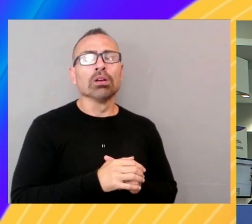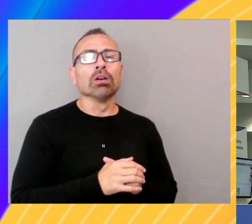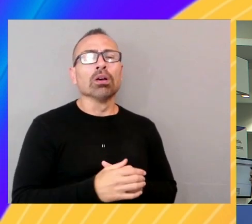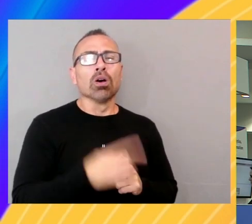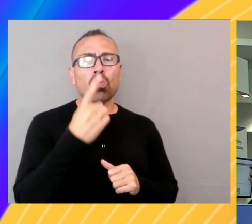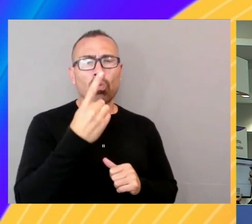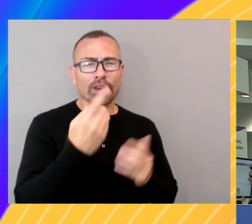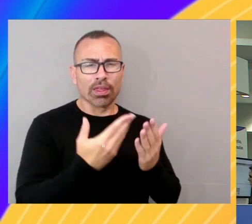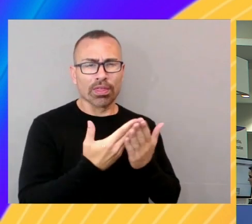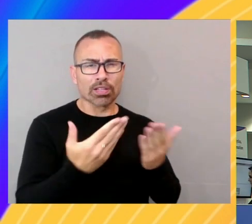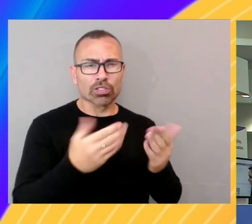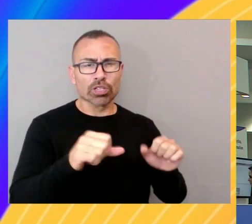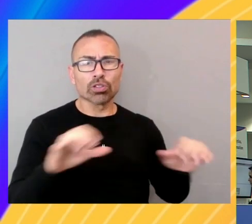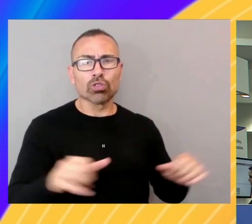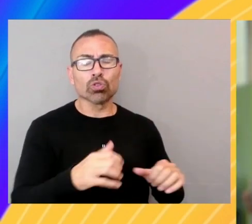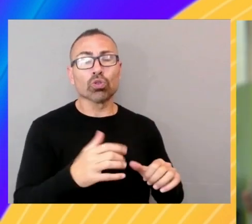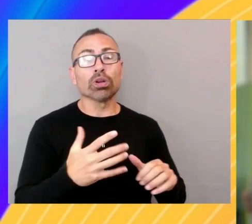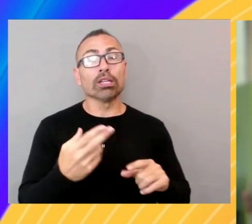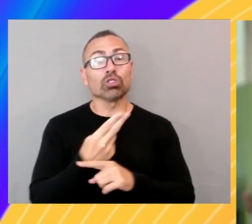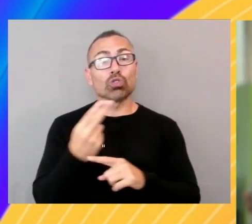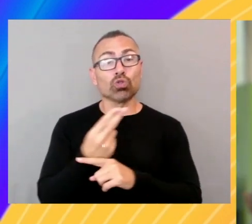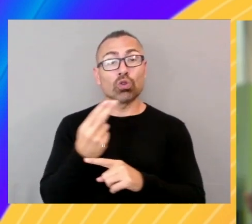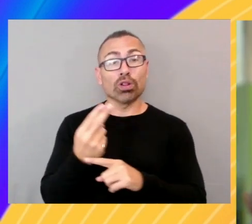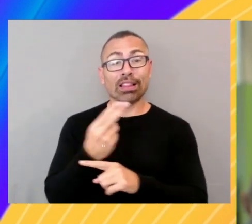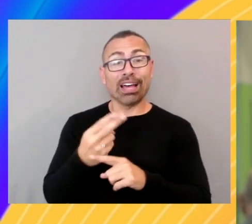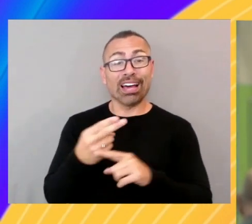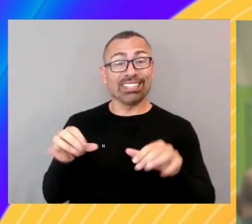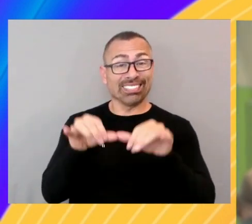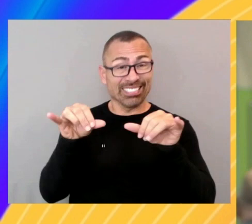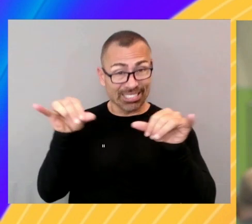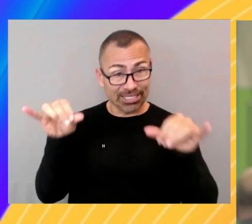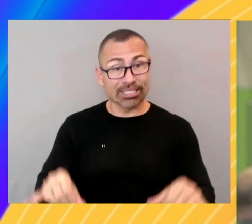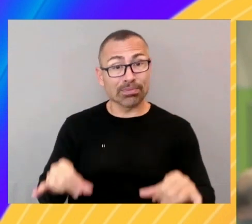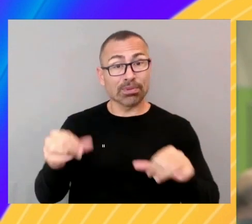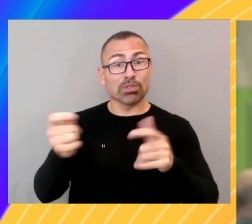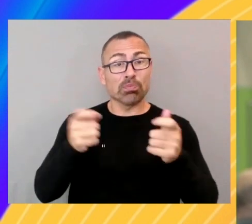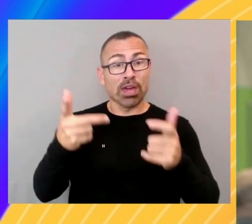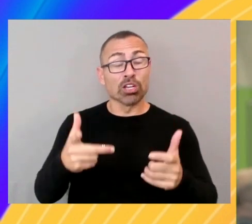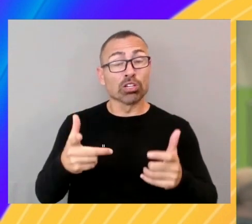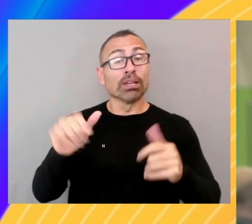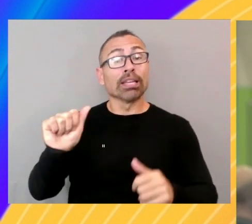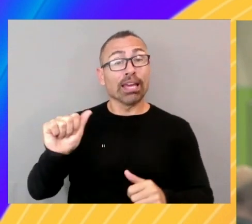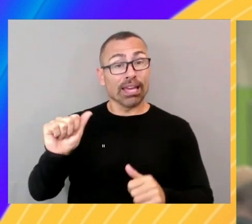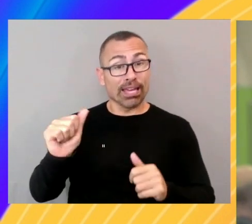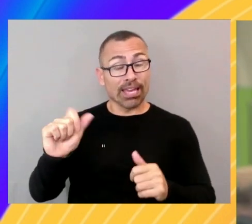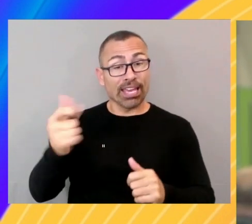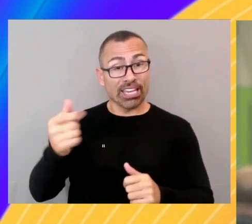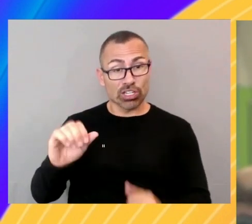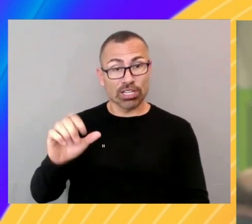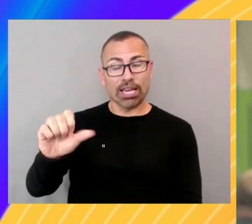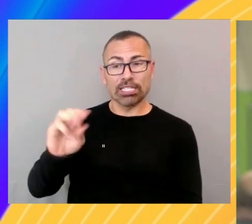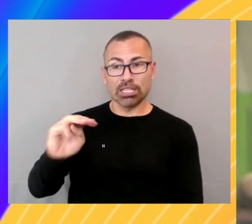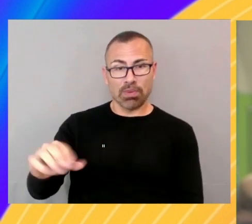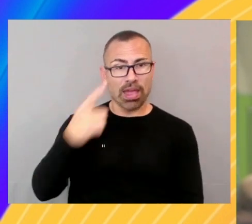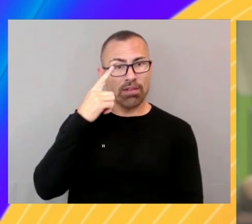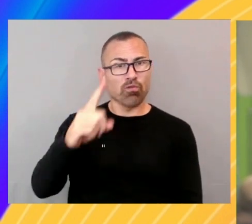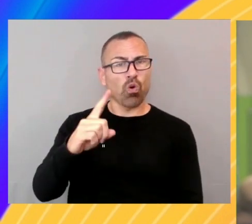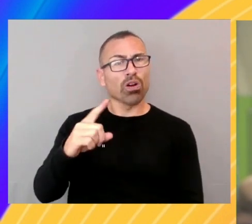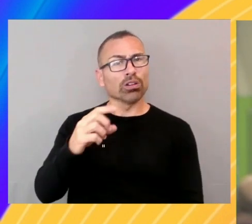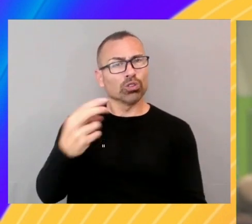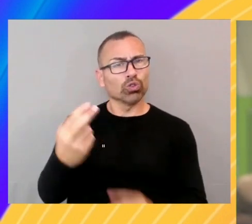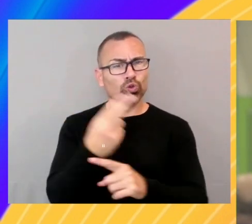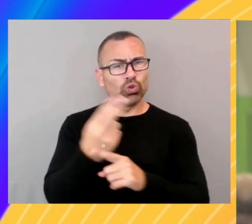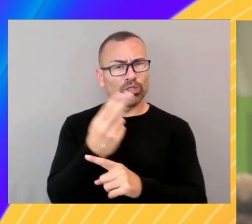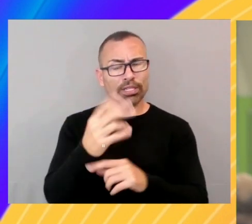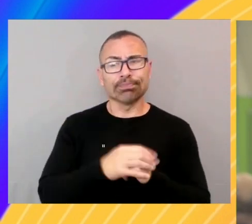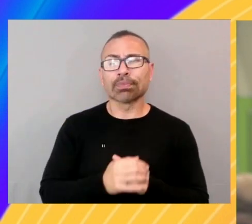to actually do that put audit API call. And so we have a custom solution that we have out available that you can utilize. And so I'm going to go